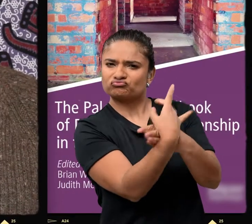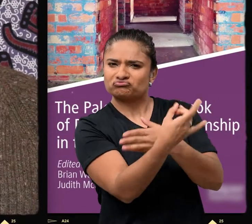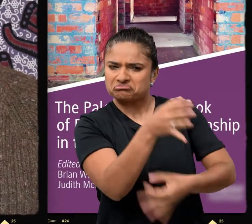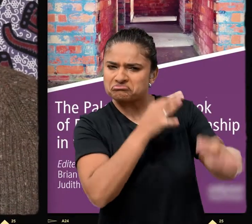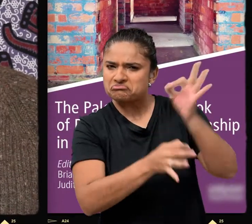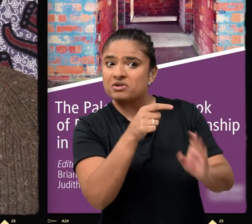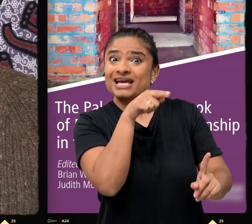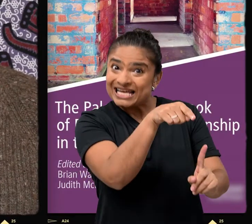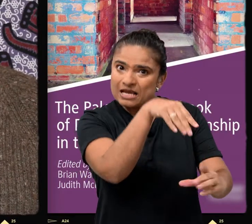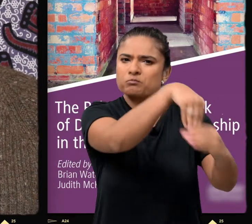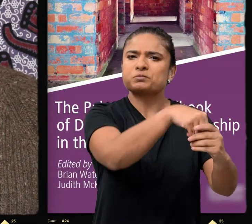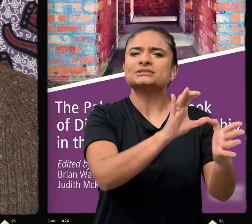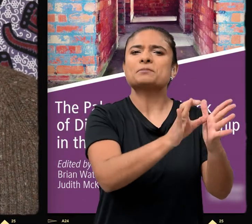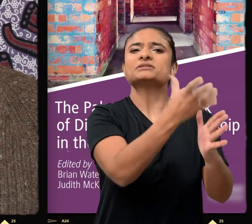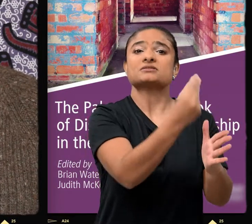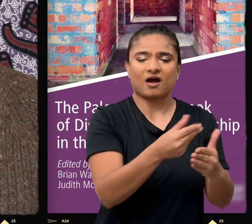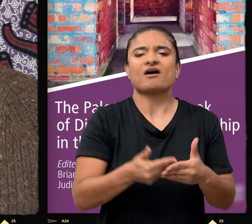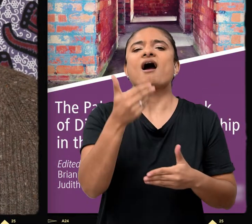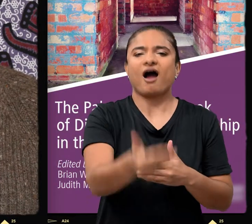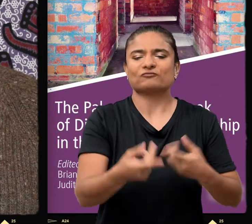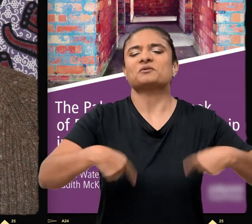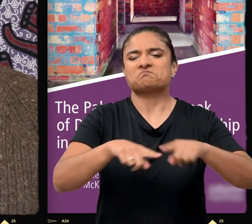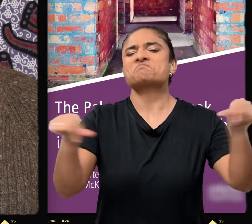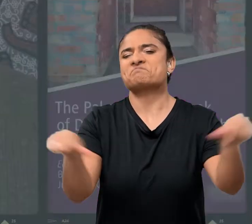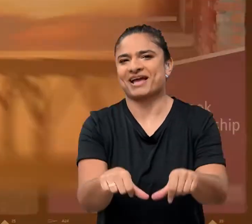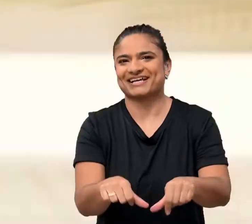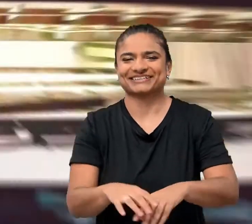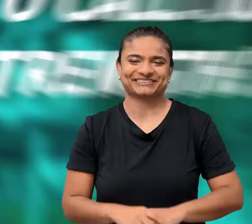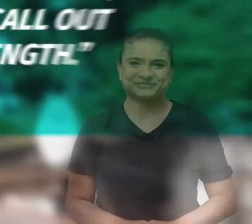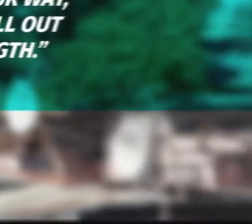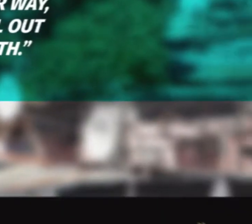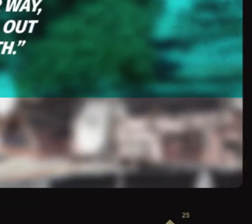and a person with a disability. We'll be right back after this.